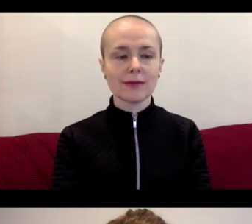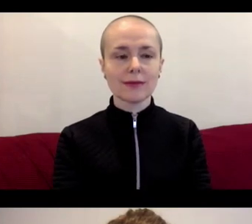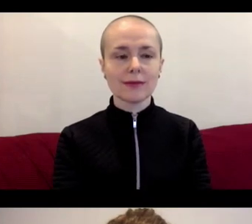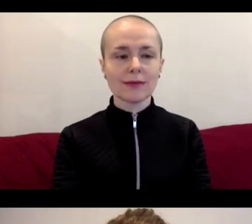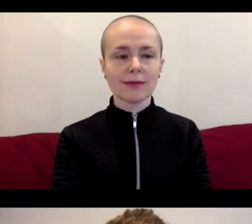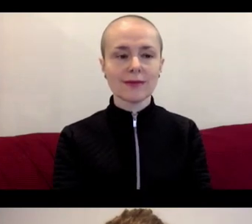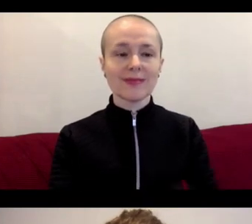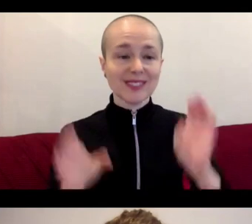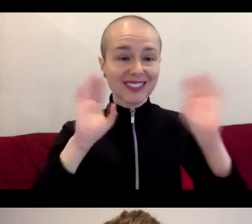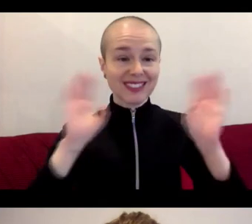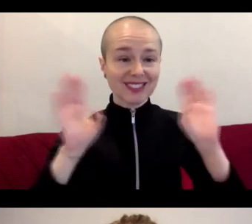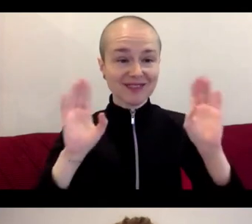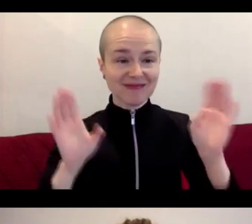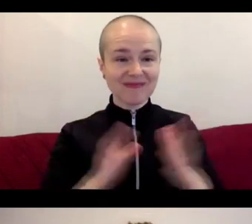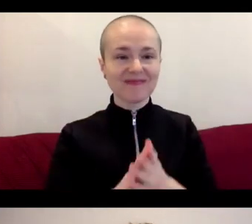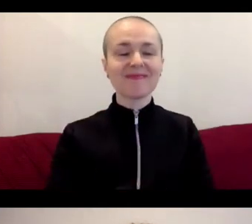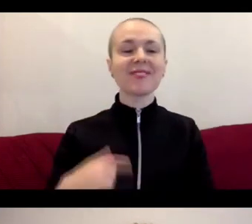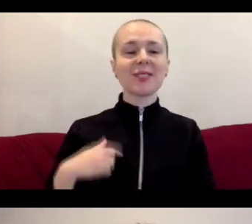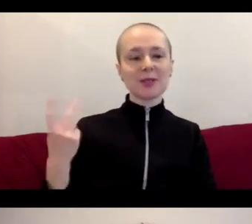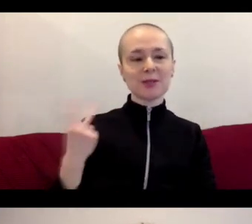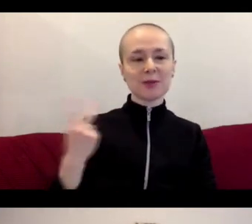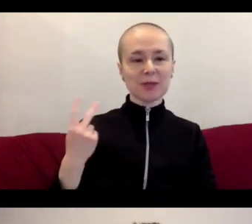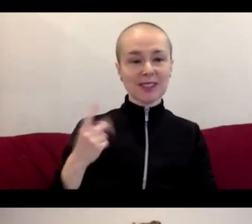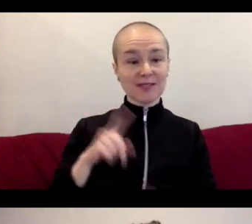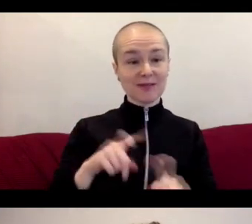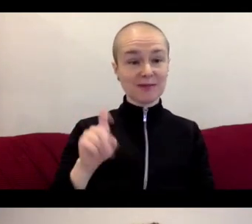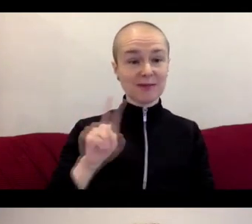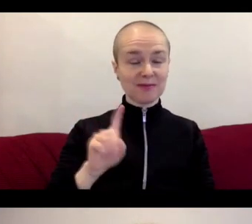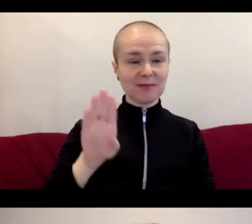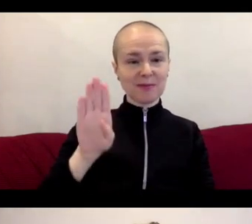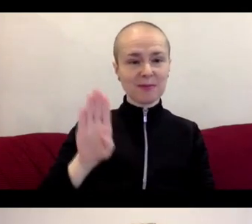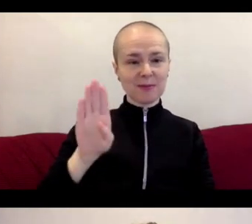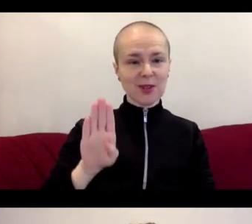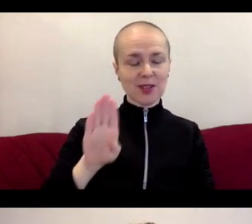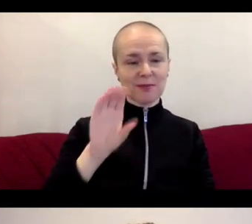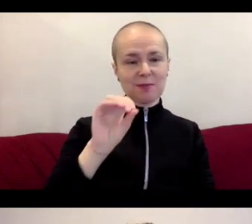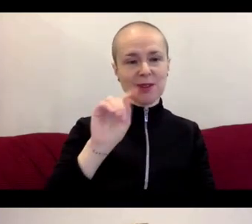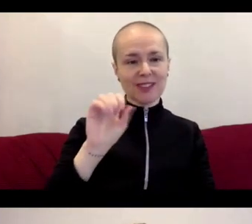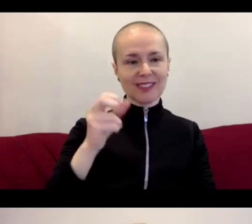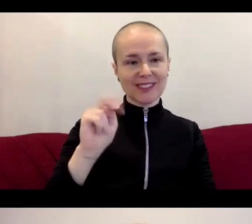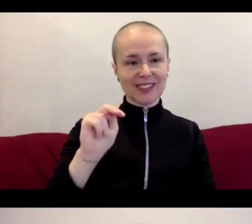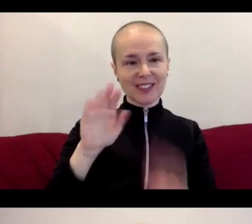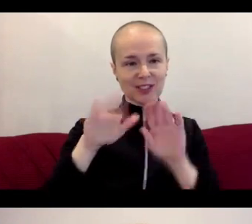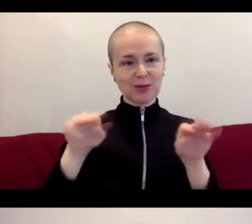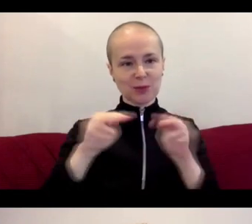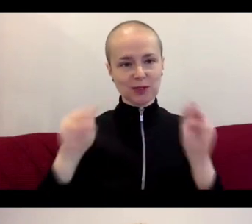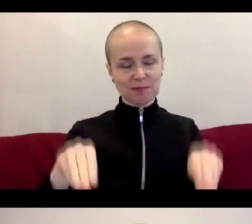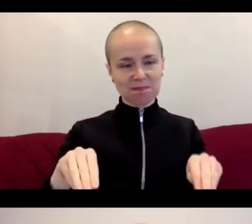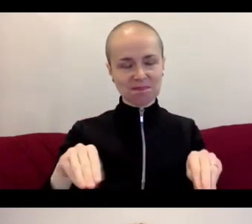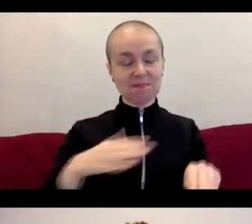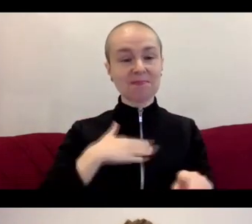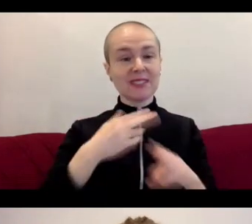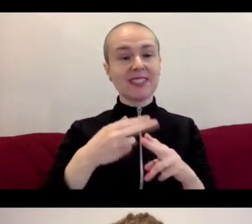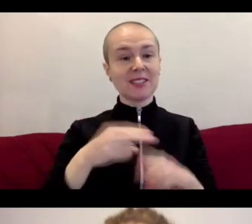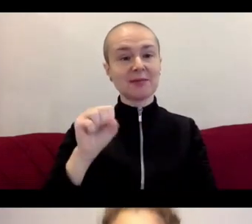Hello, so we are from Boston Children's Museum. My name is Saki, and I will let my colleague